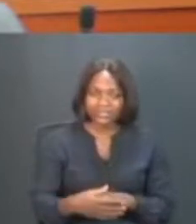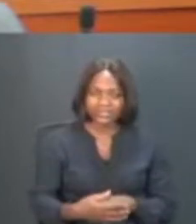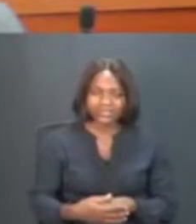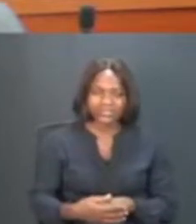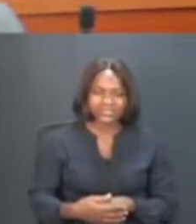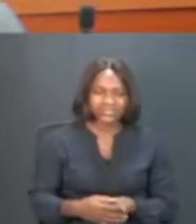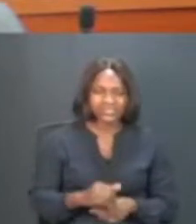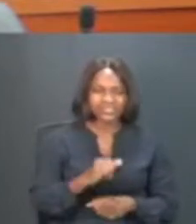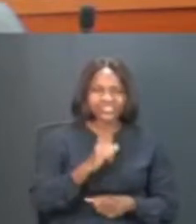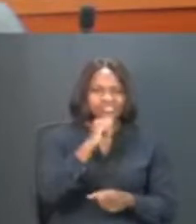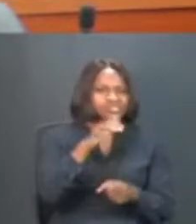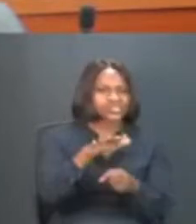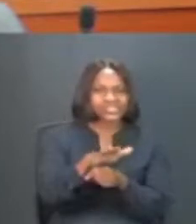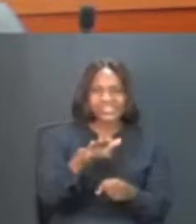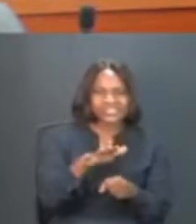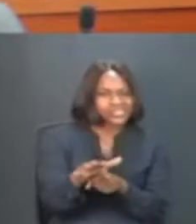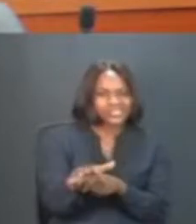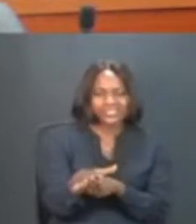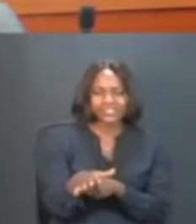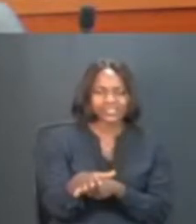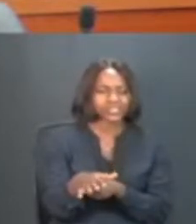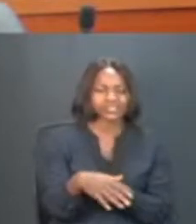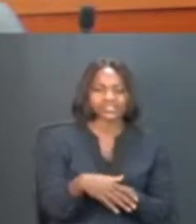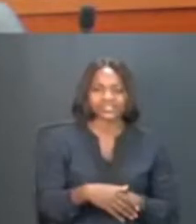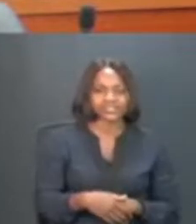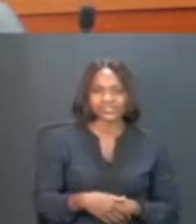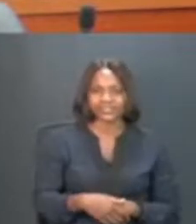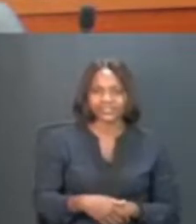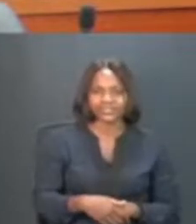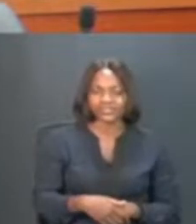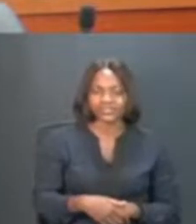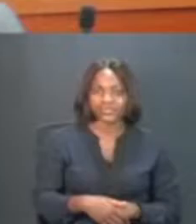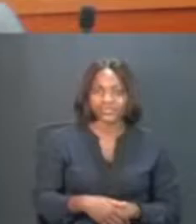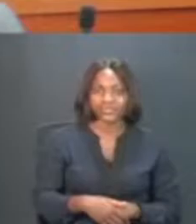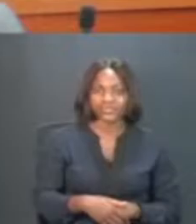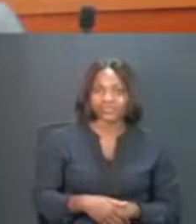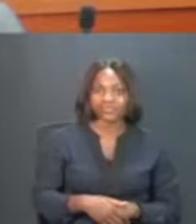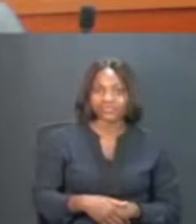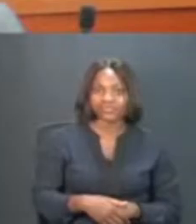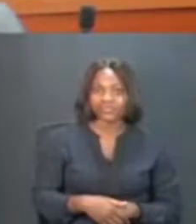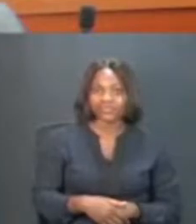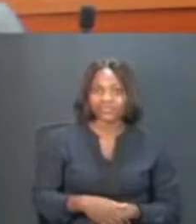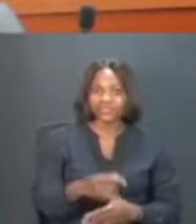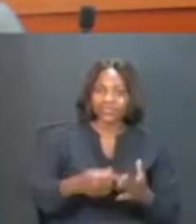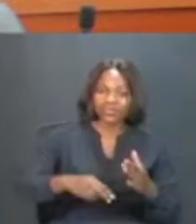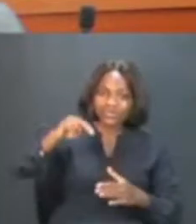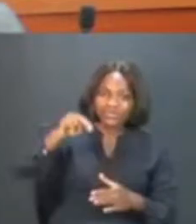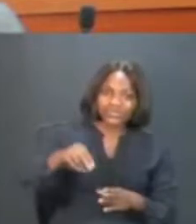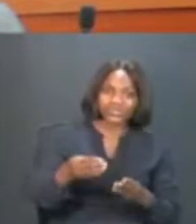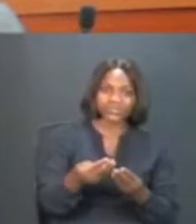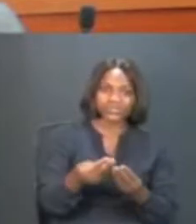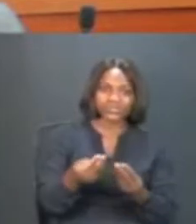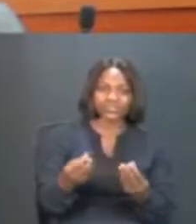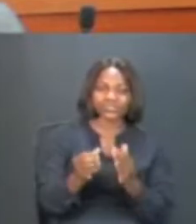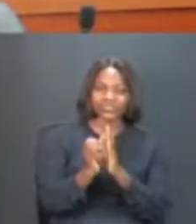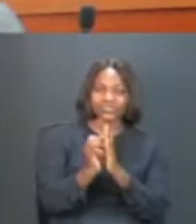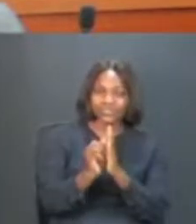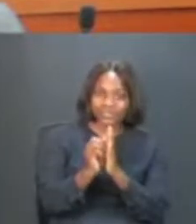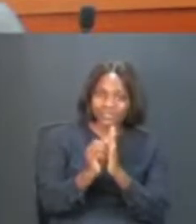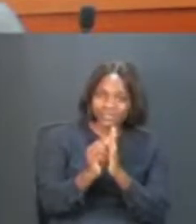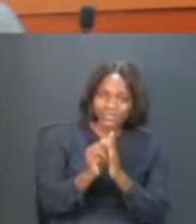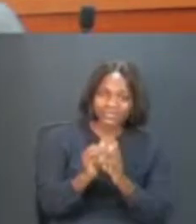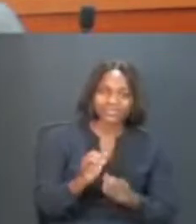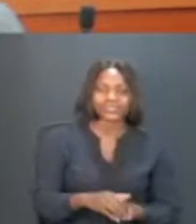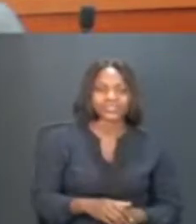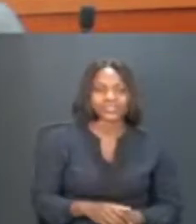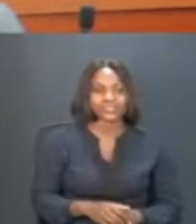near what is substantially required to address the issue of cancers. And so we